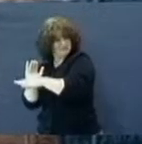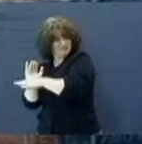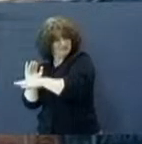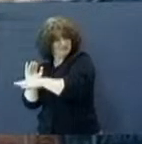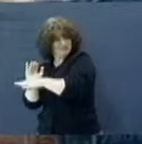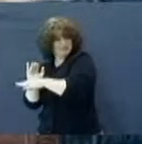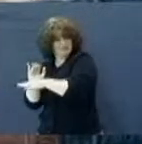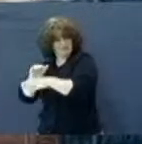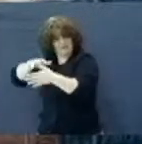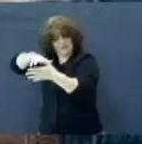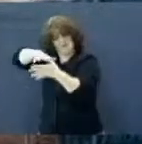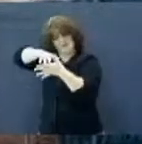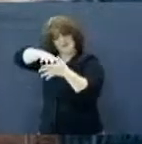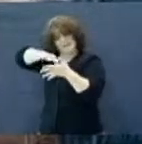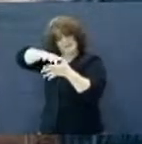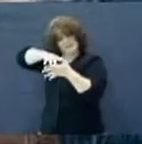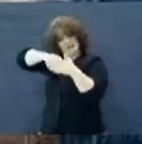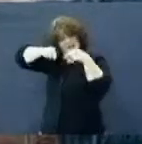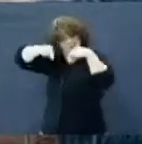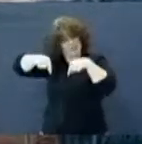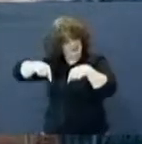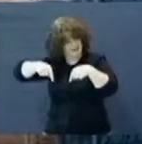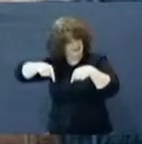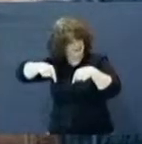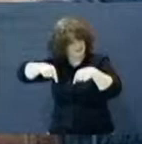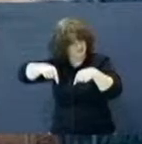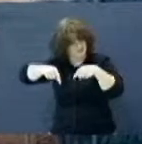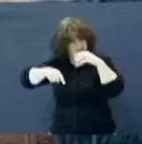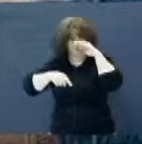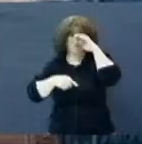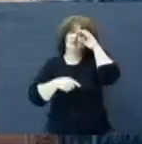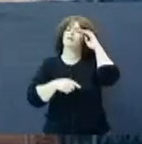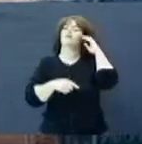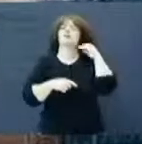Well, I did a little study. Aubrey, I've done a little study.